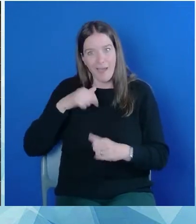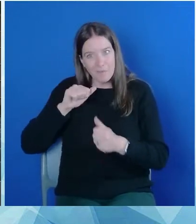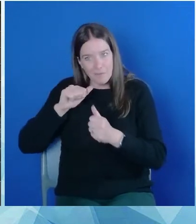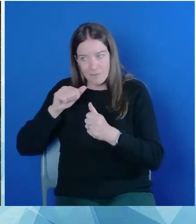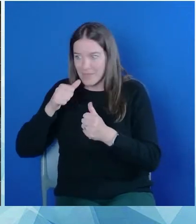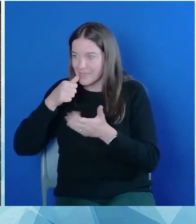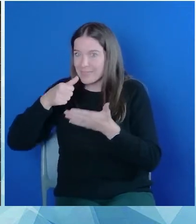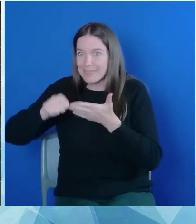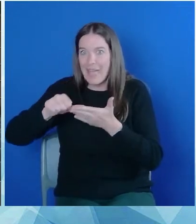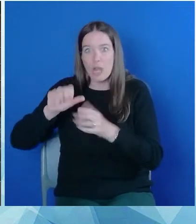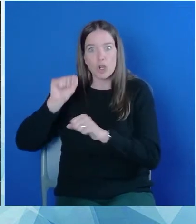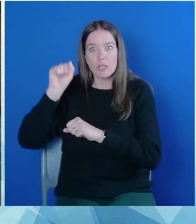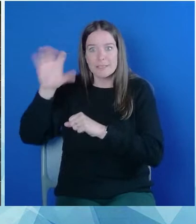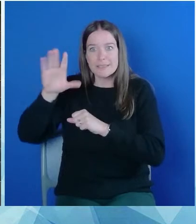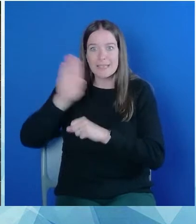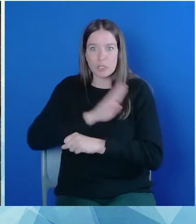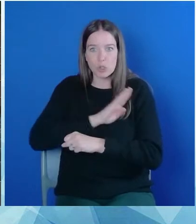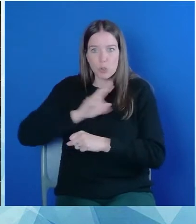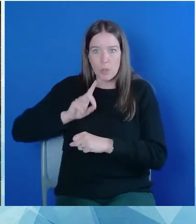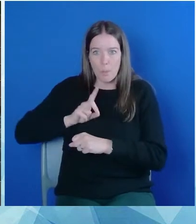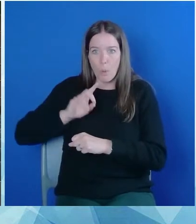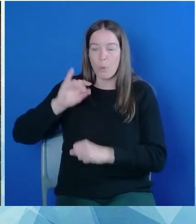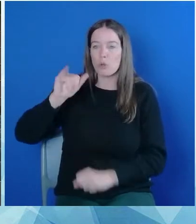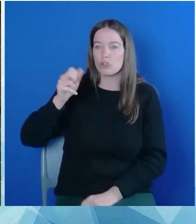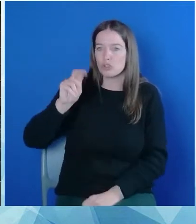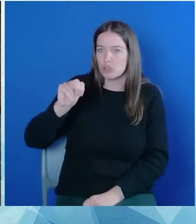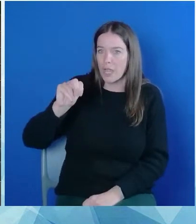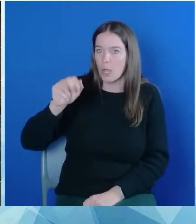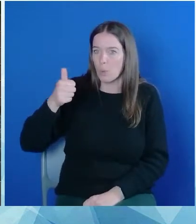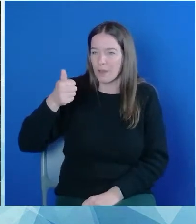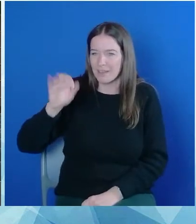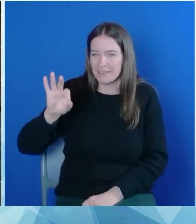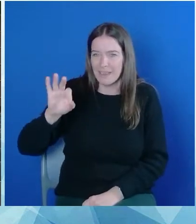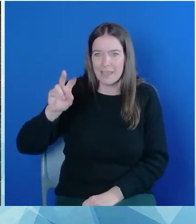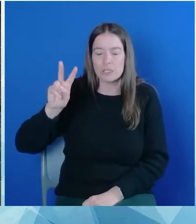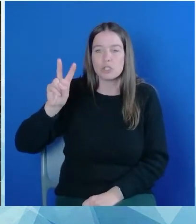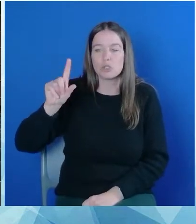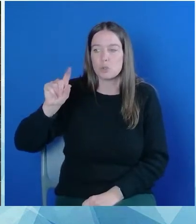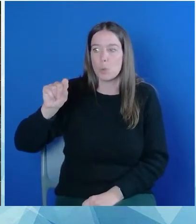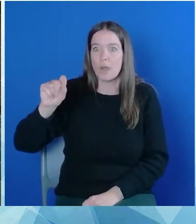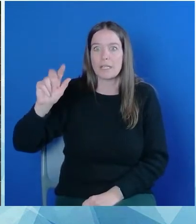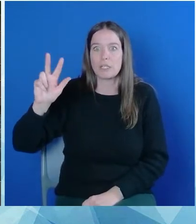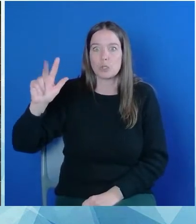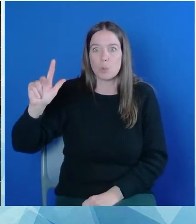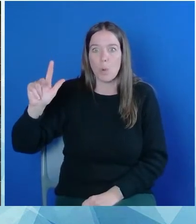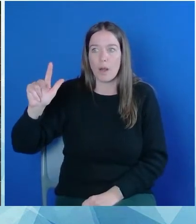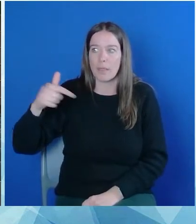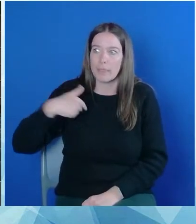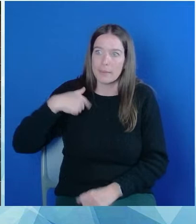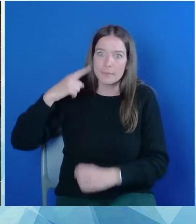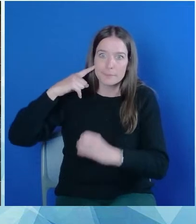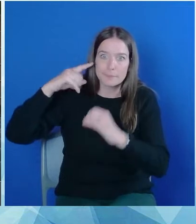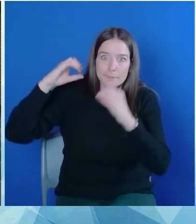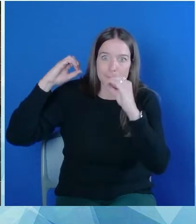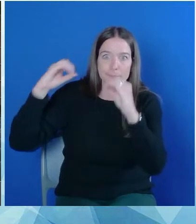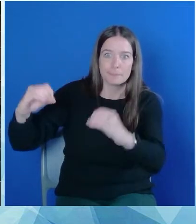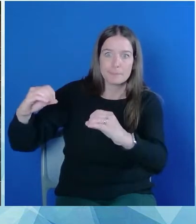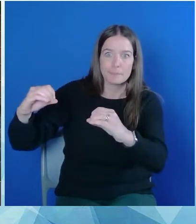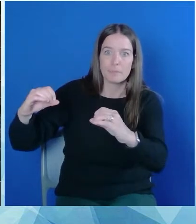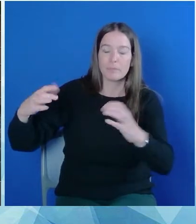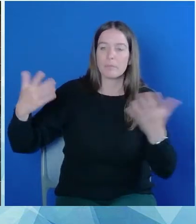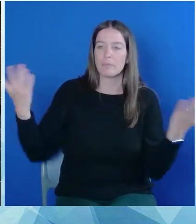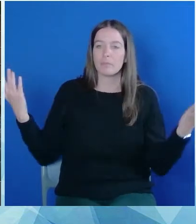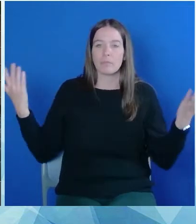January 19th, 2023, and received not one reply. In the world that I come from, we don't discuss issues